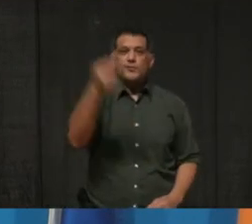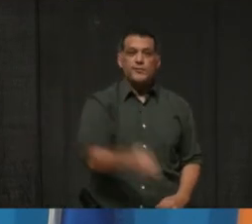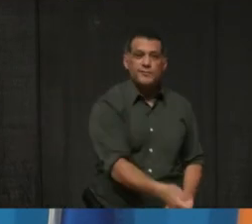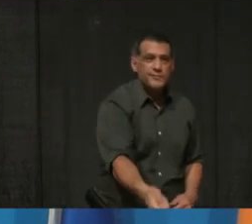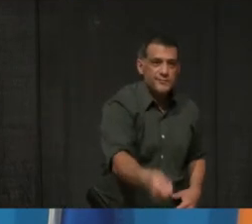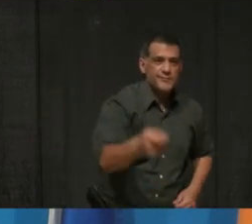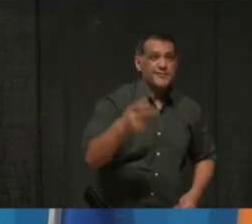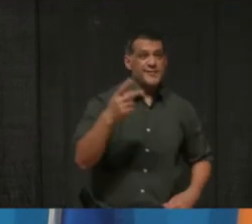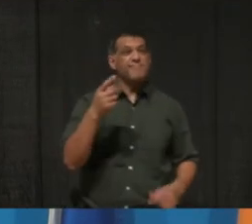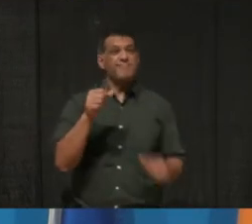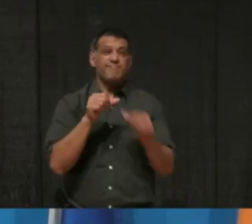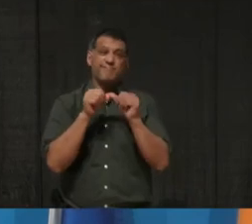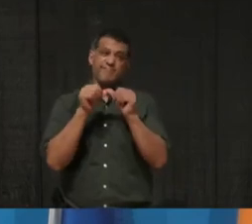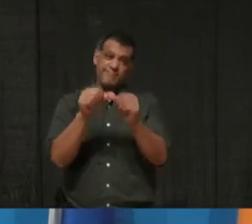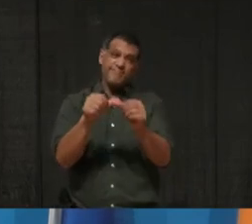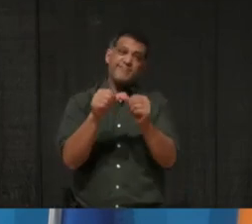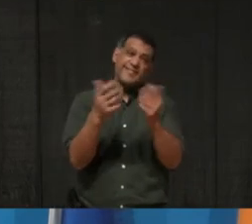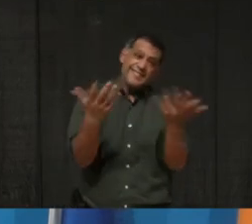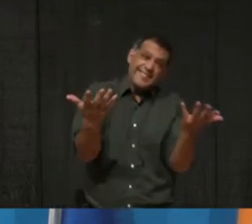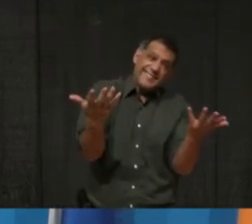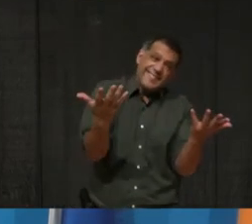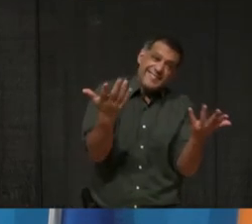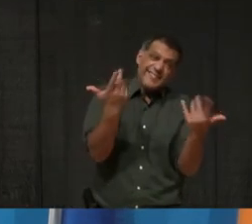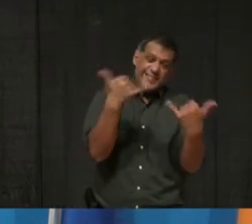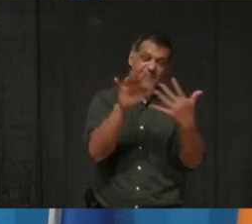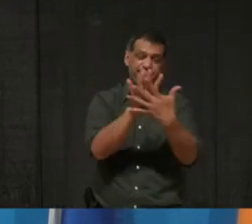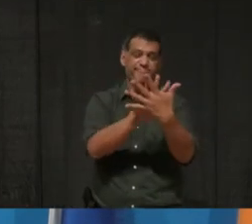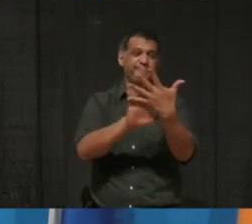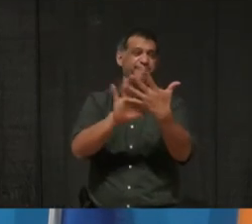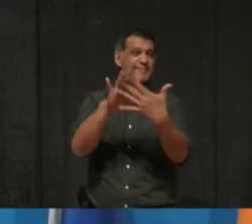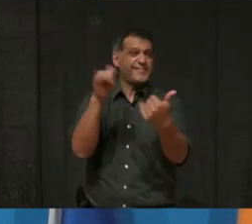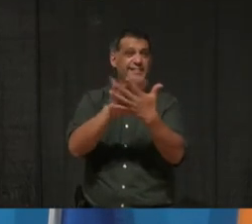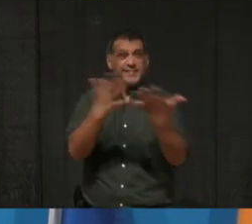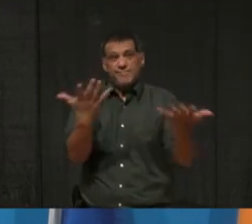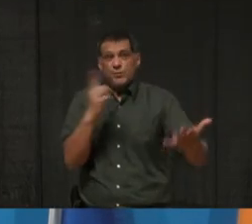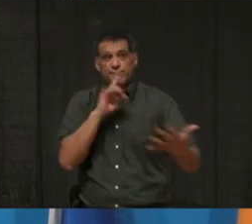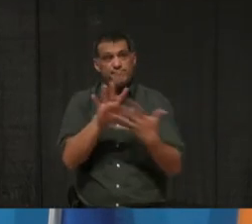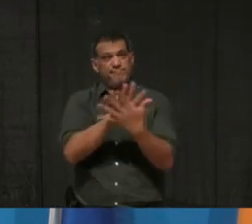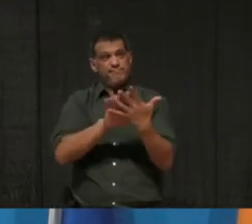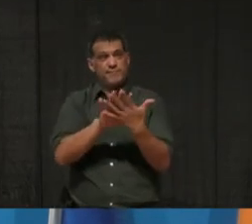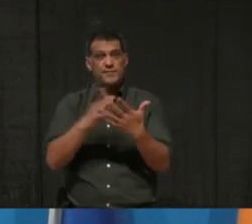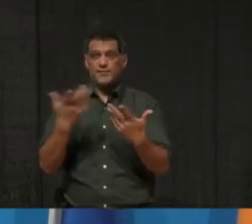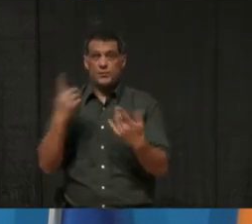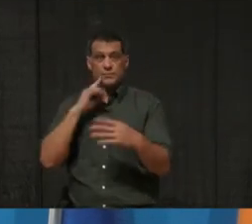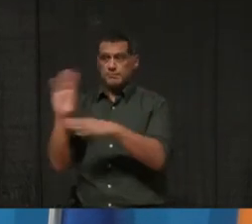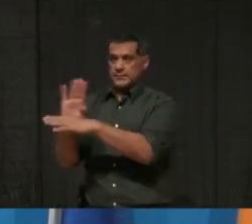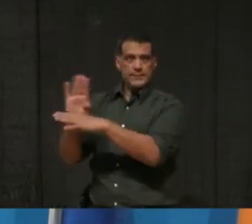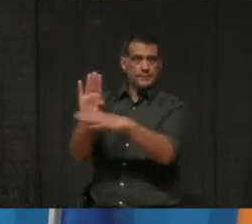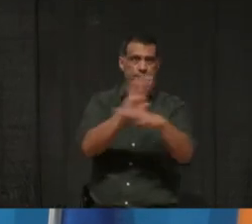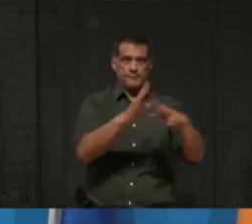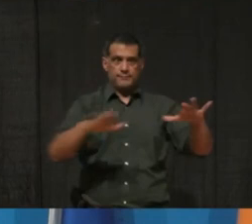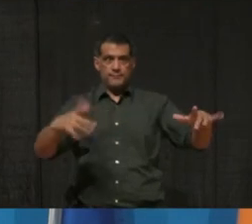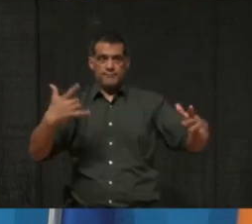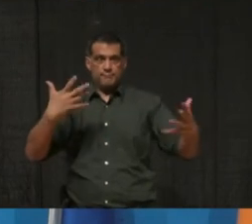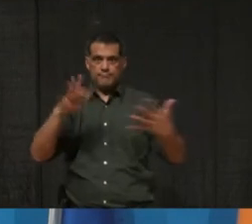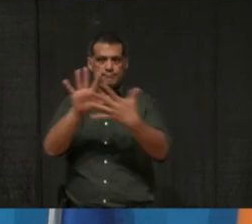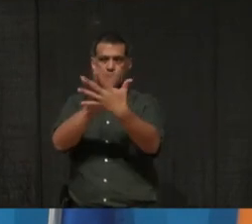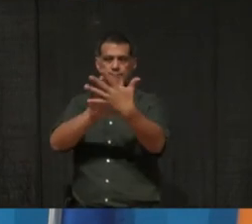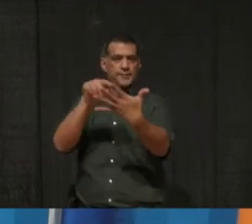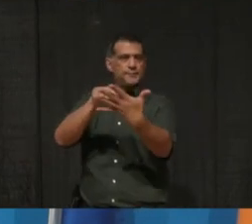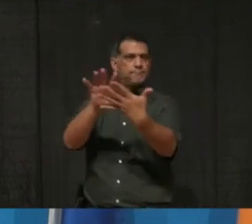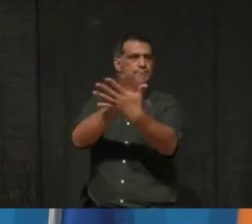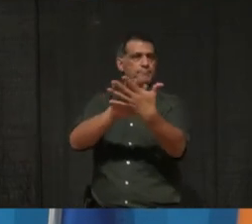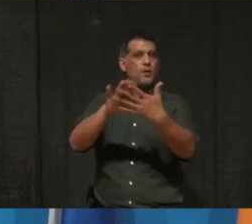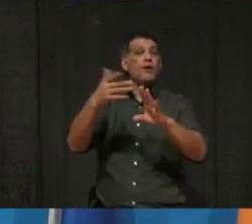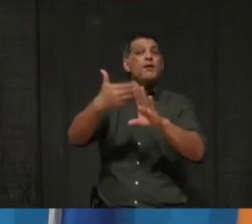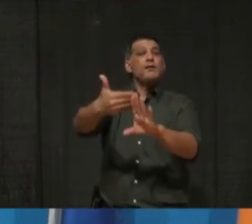to be, quite frankly, confusing for our residents and businesses. Going back before the new lockdown measures came